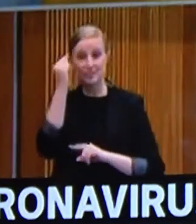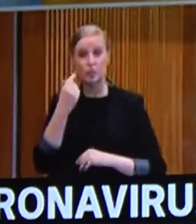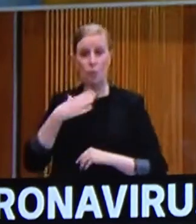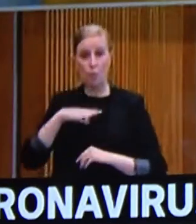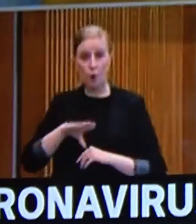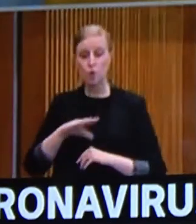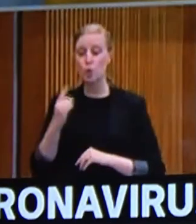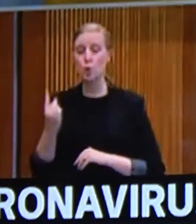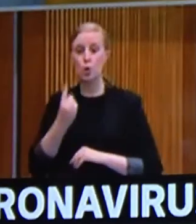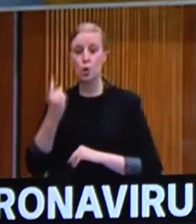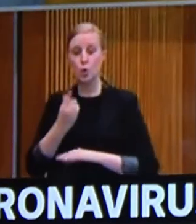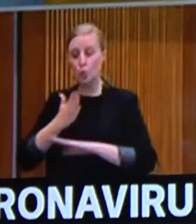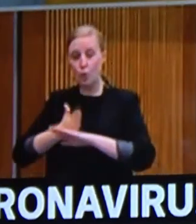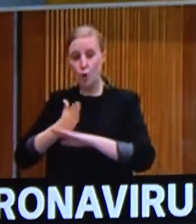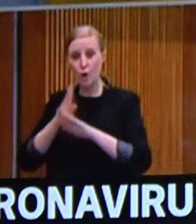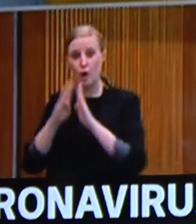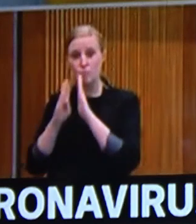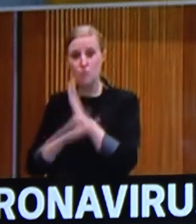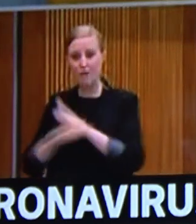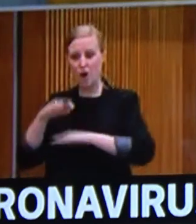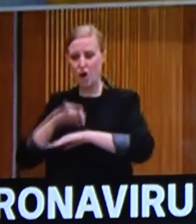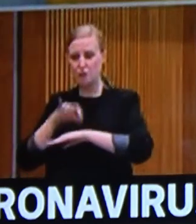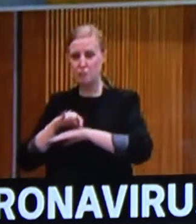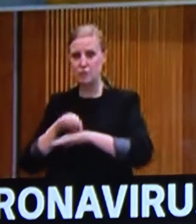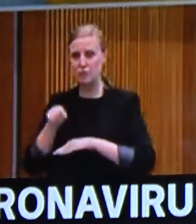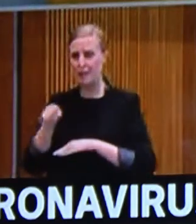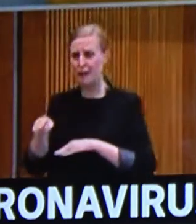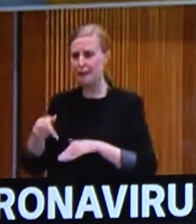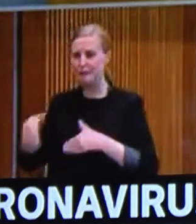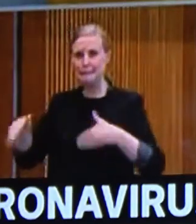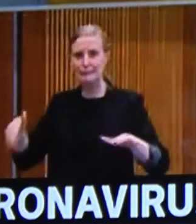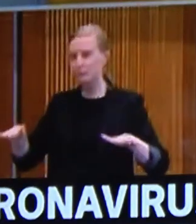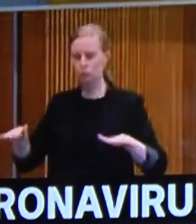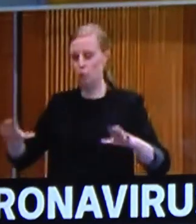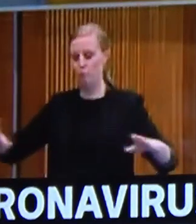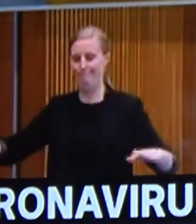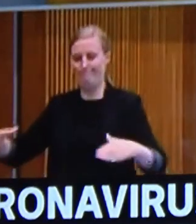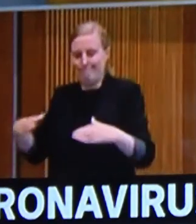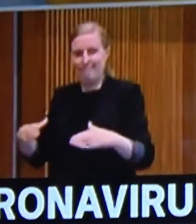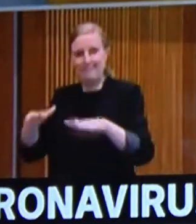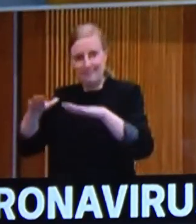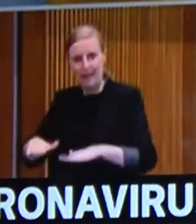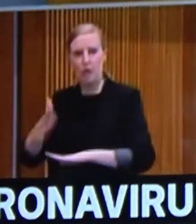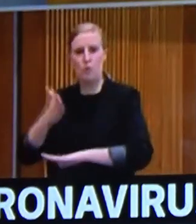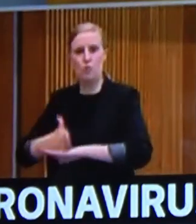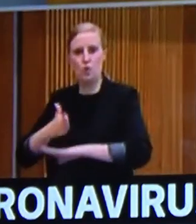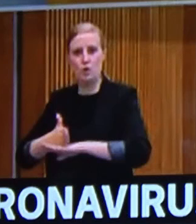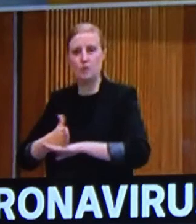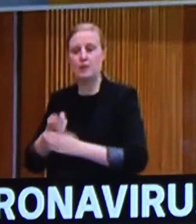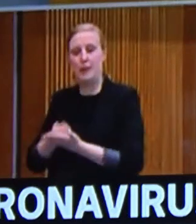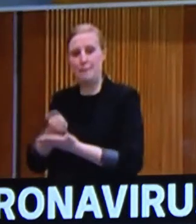to be available, and an activity payment. And so we'll then provide the funds over the